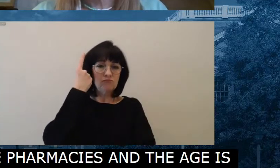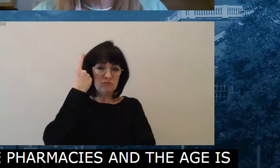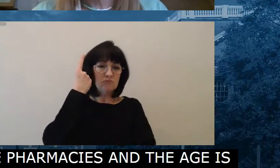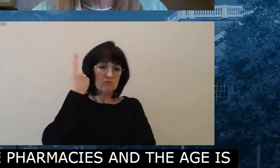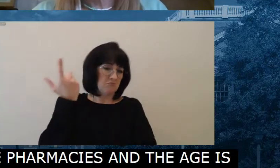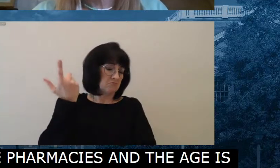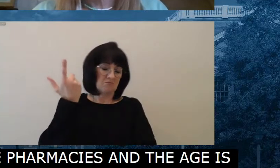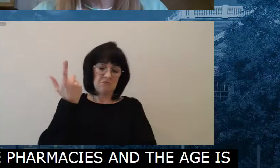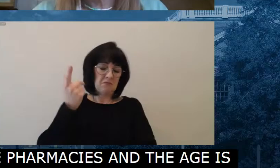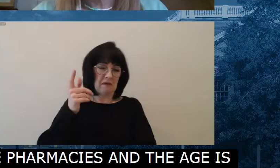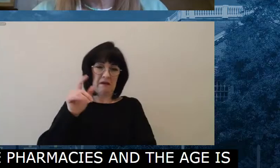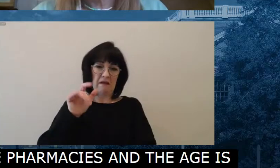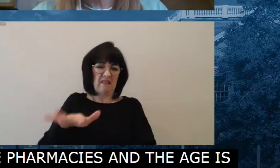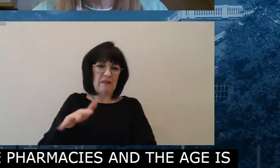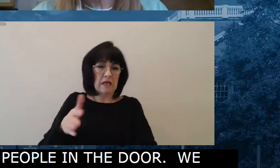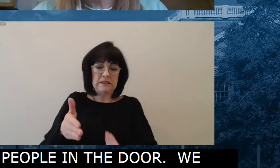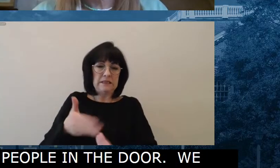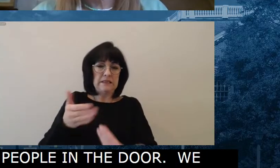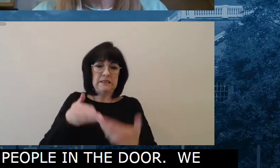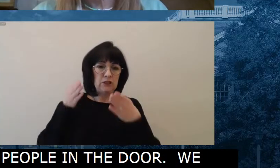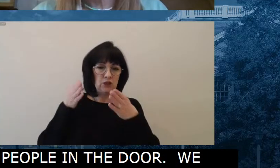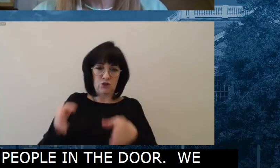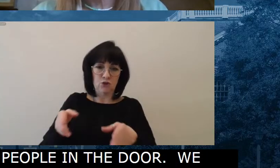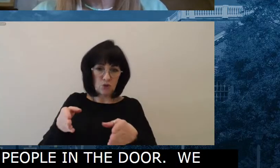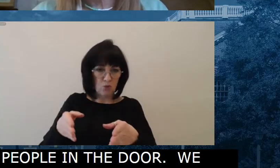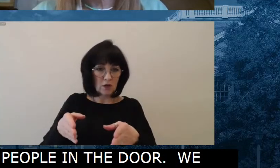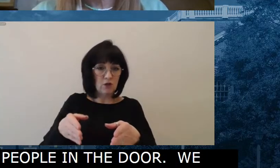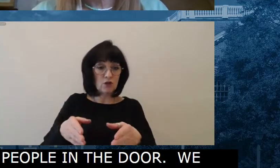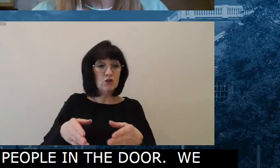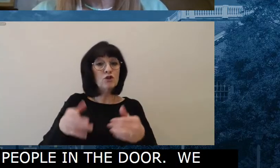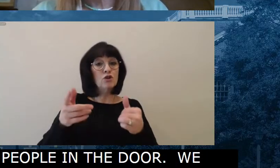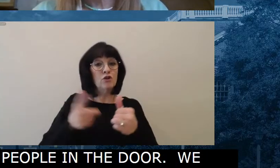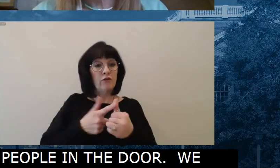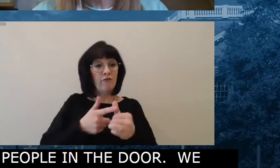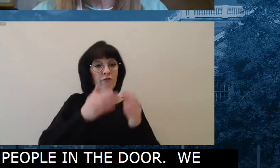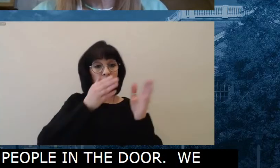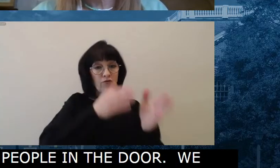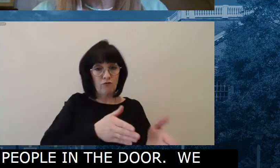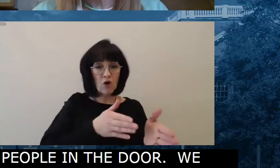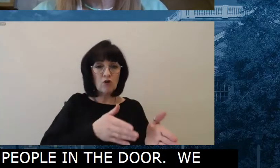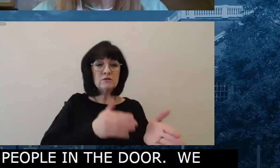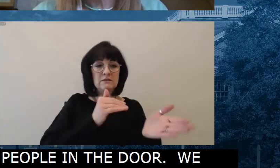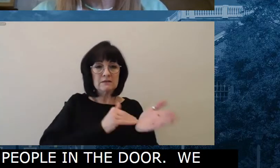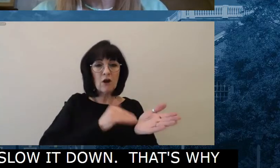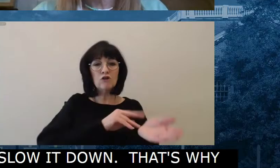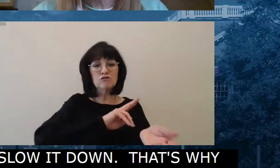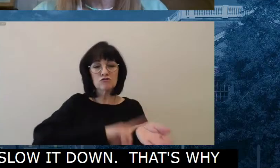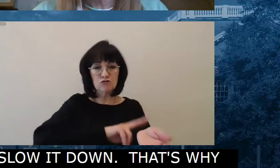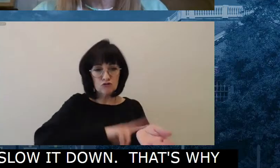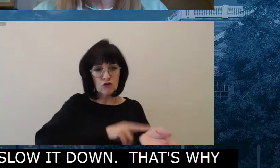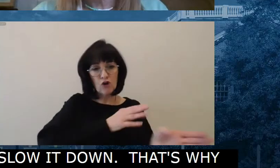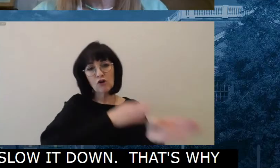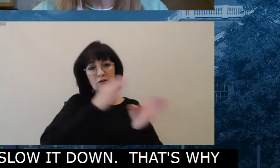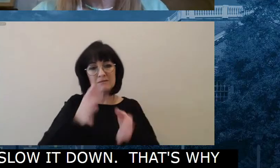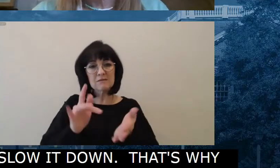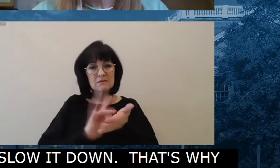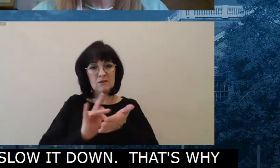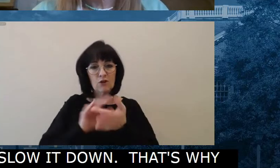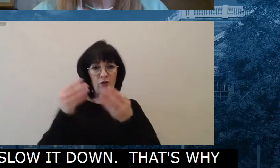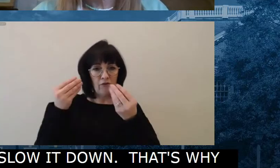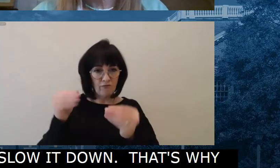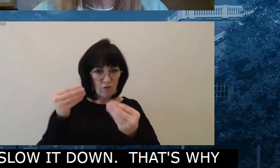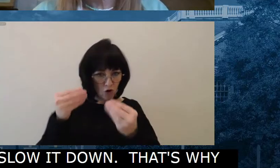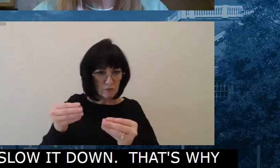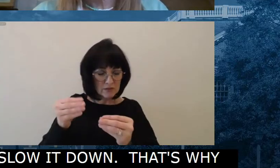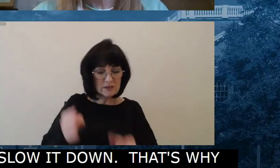down. So that's why we're doing one thing with the medical community, another thing with the pharmacies, and then these other public events are a little bit more of the